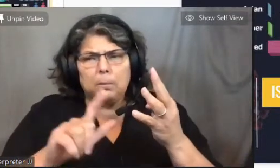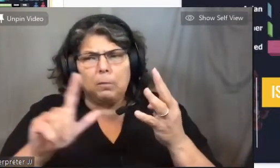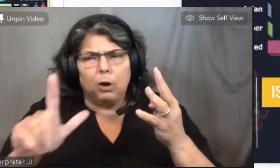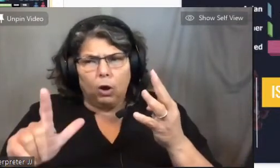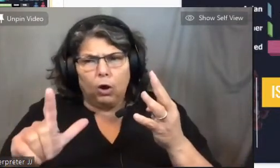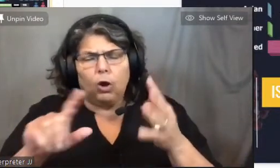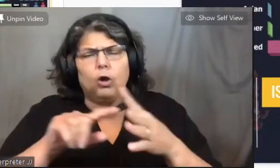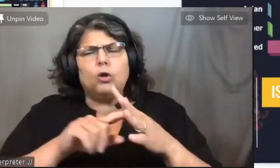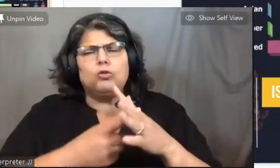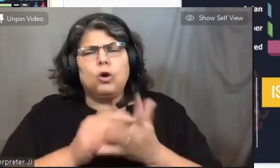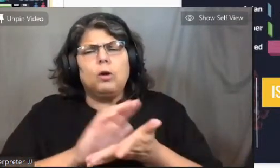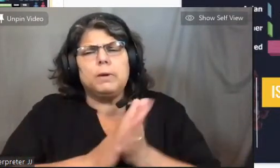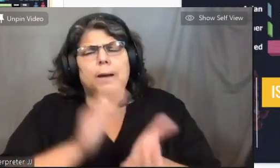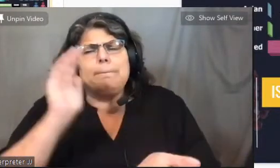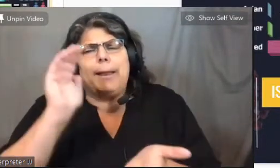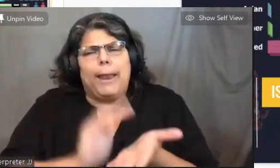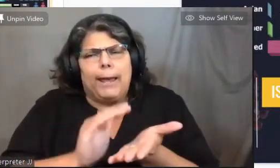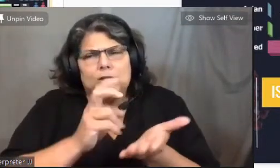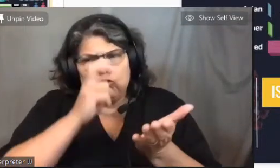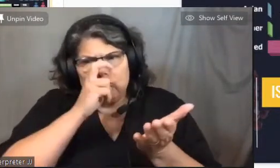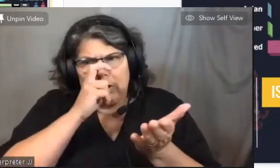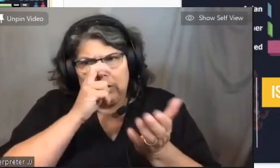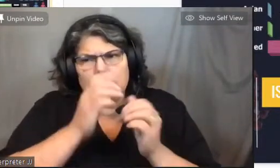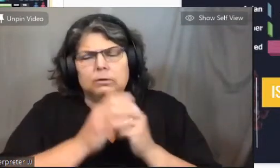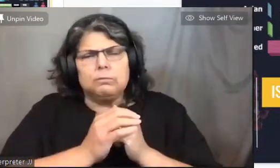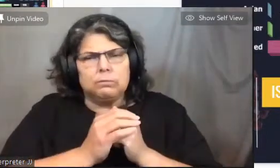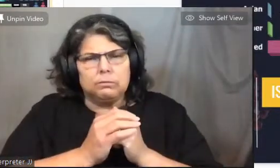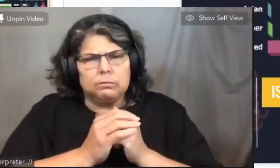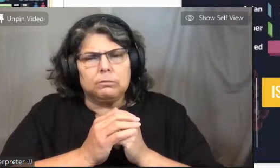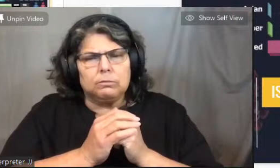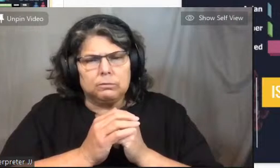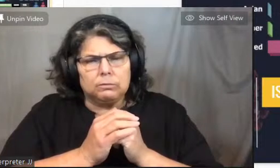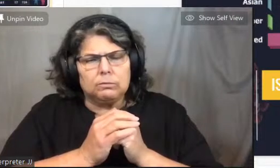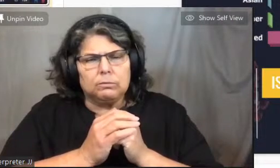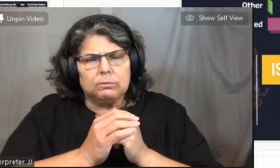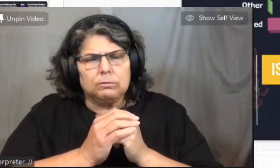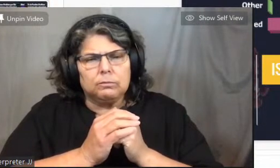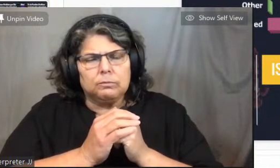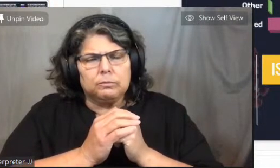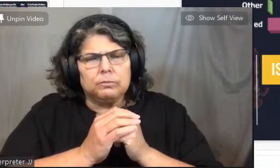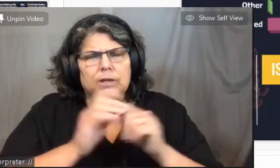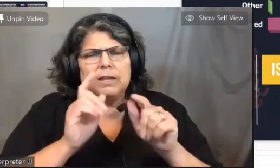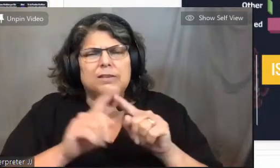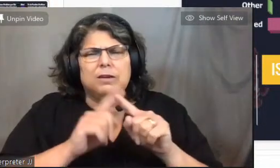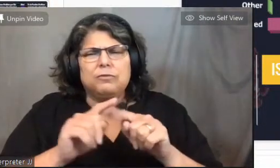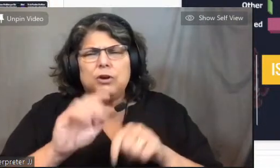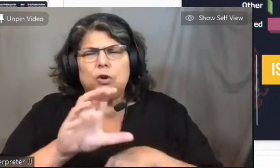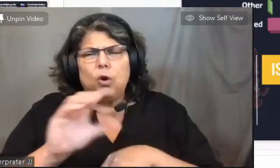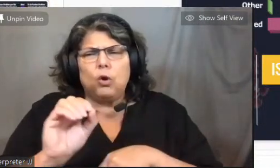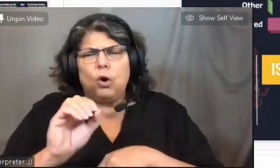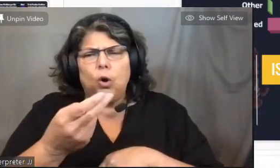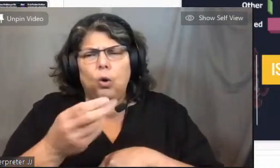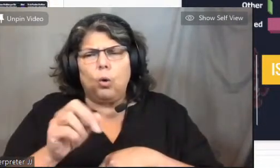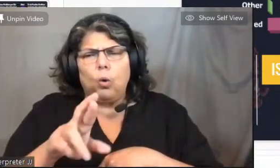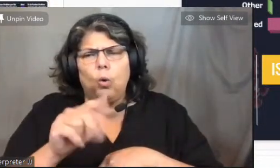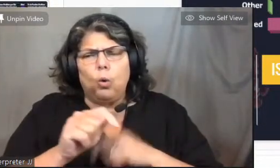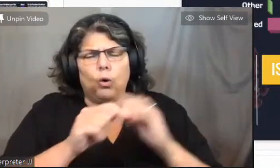the restrictions. There's changes in the cohort groups for childcare and